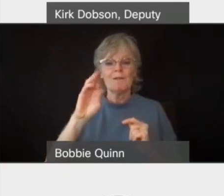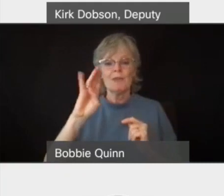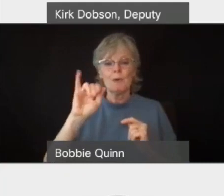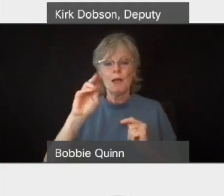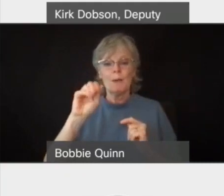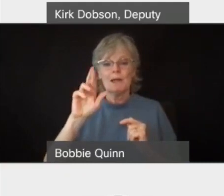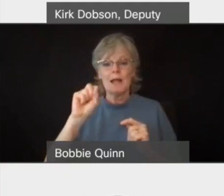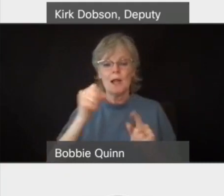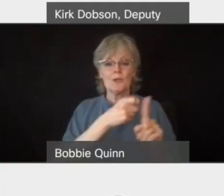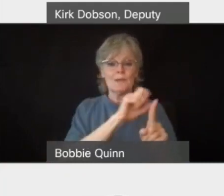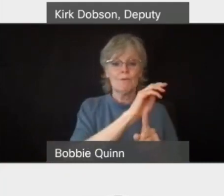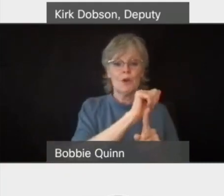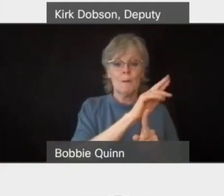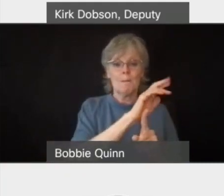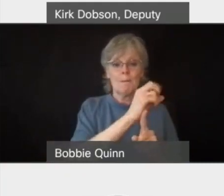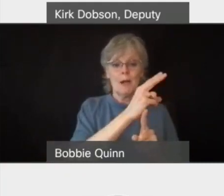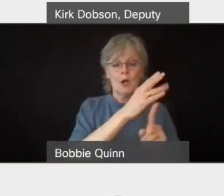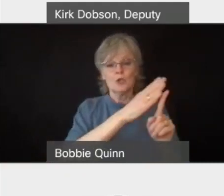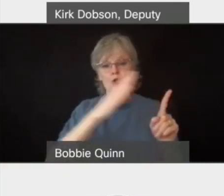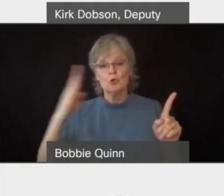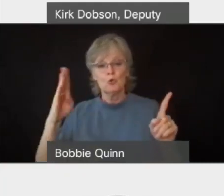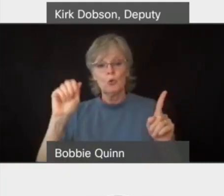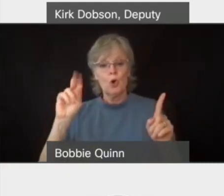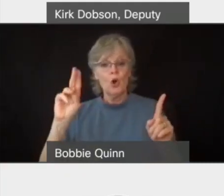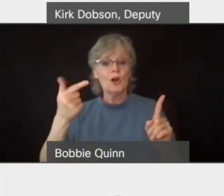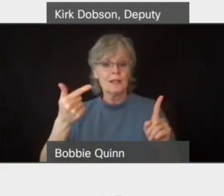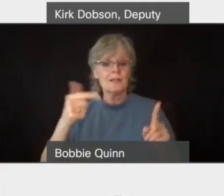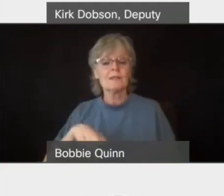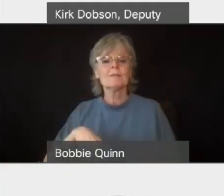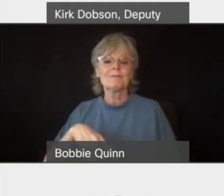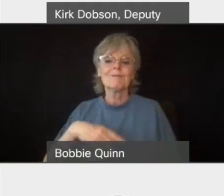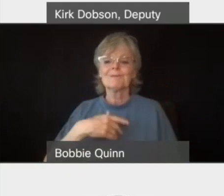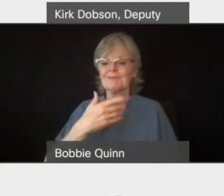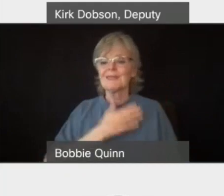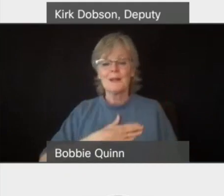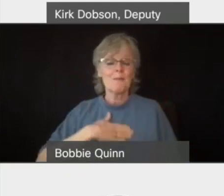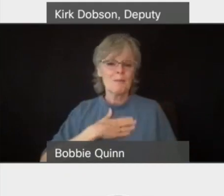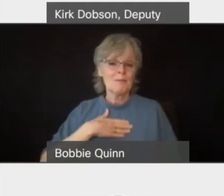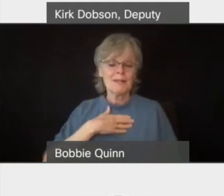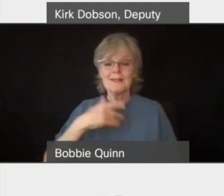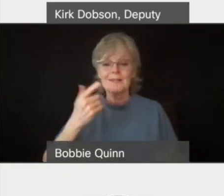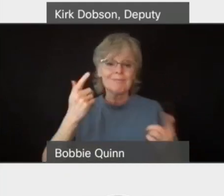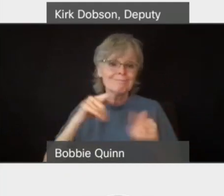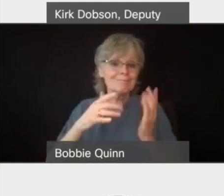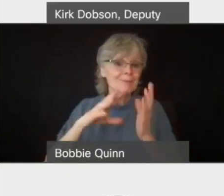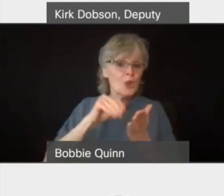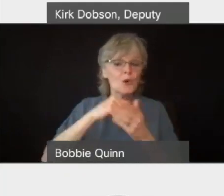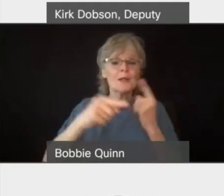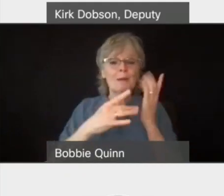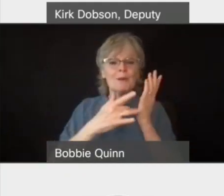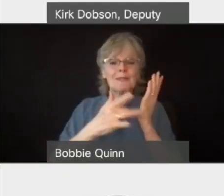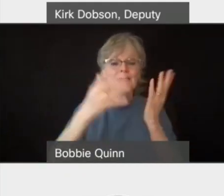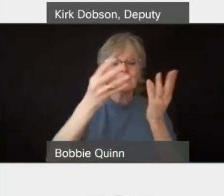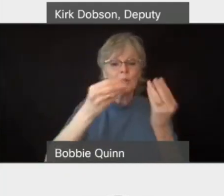from March to August. So again, I encourage you, please come out, learn about some tech solutions, and also learn